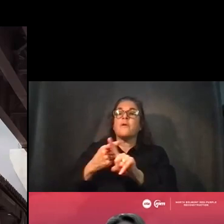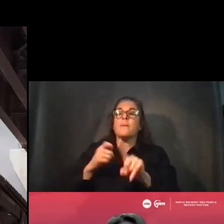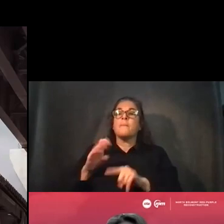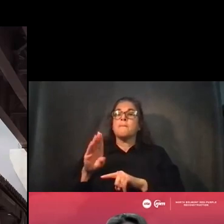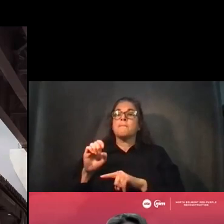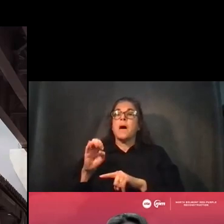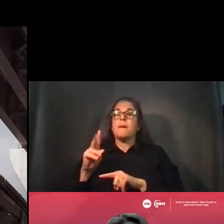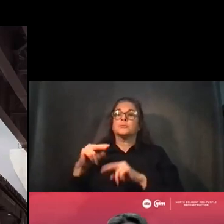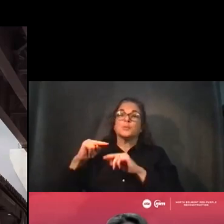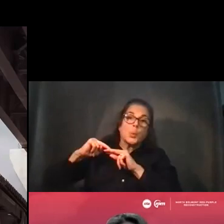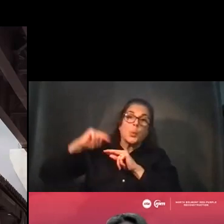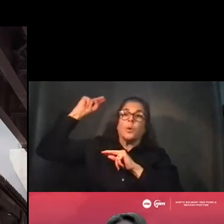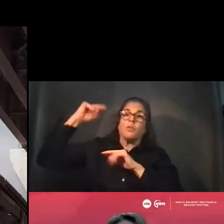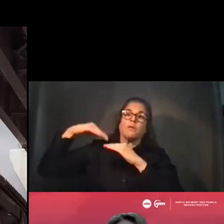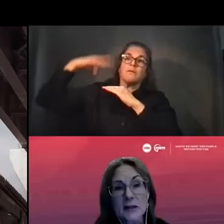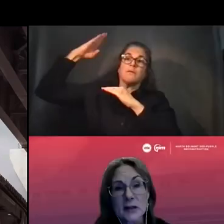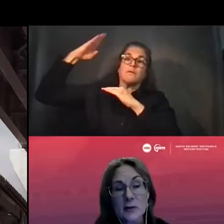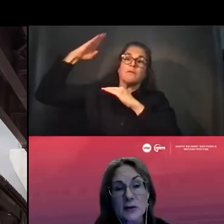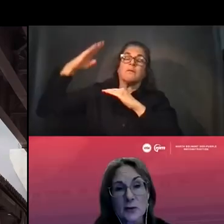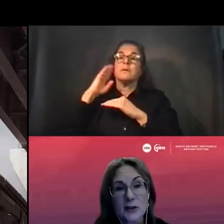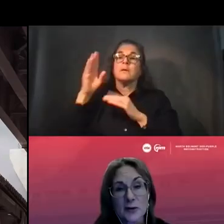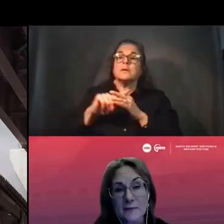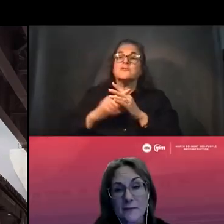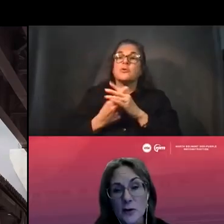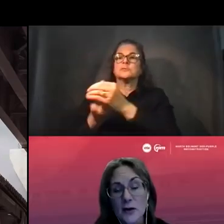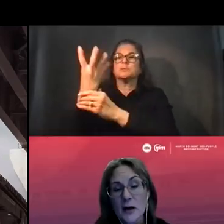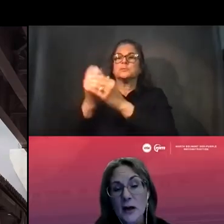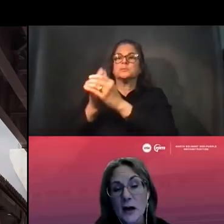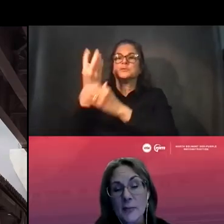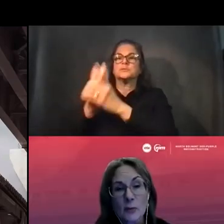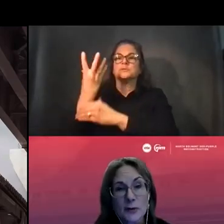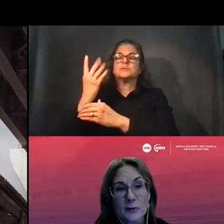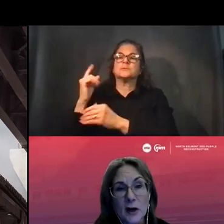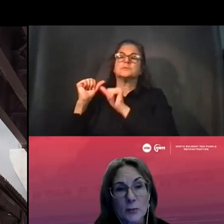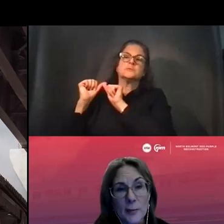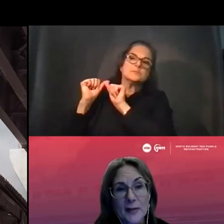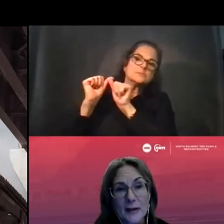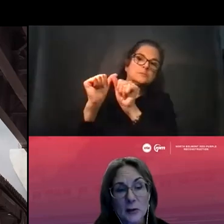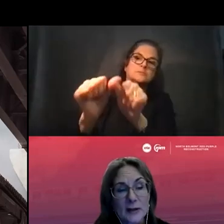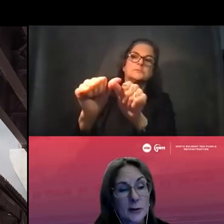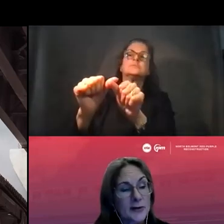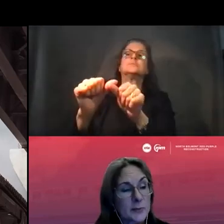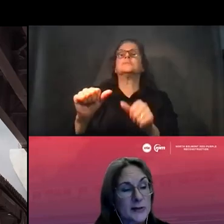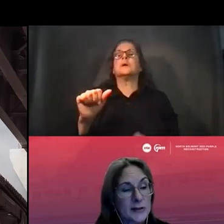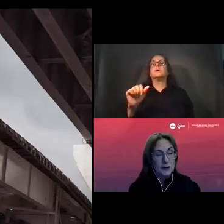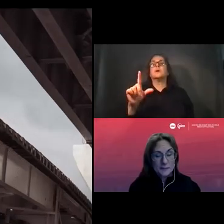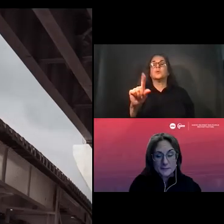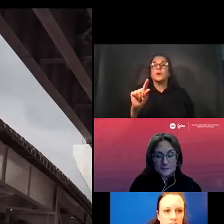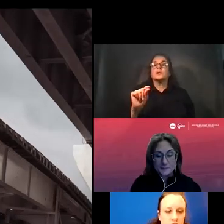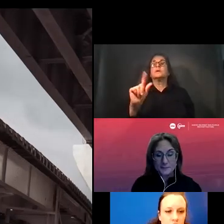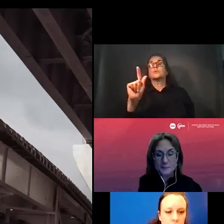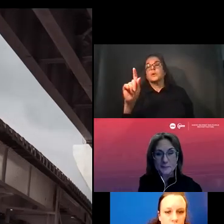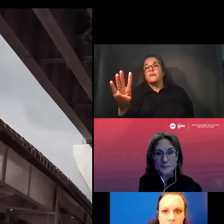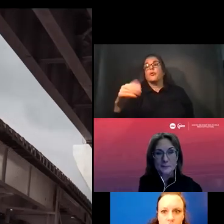is going to resume in the spring and continue into 2024. And we'll talk more about that a little bit later in this presentation.